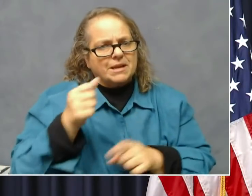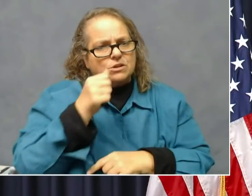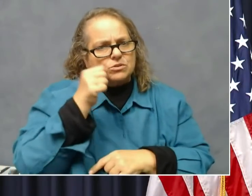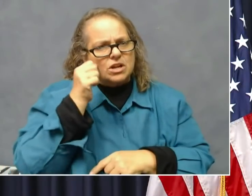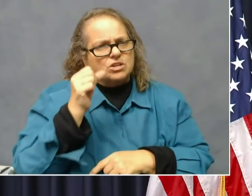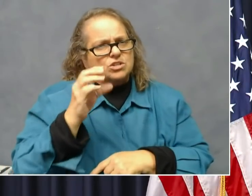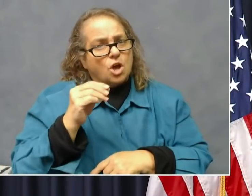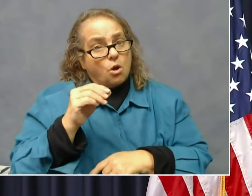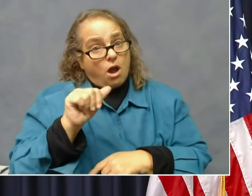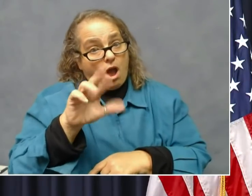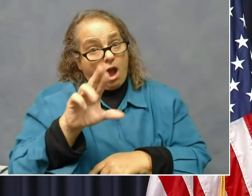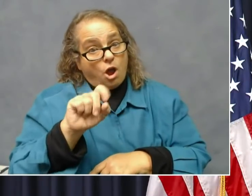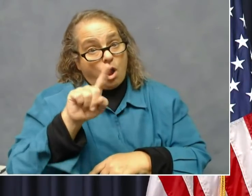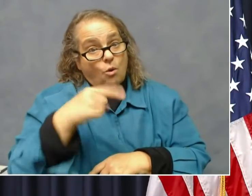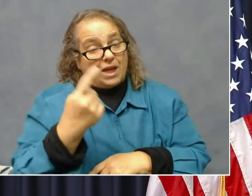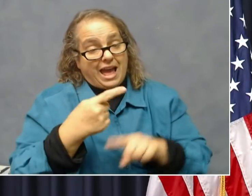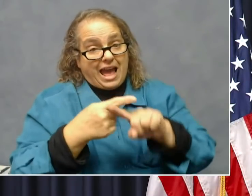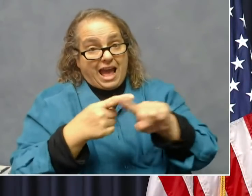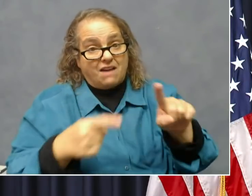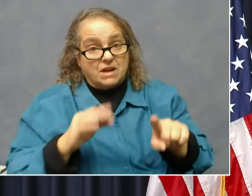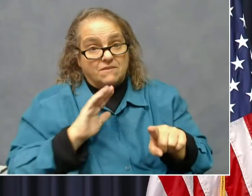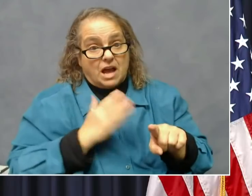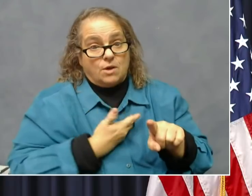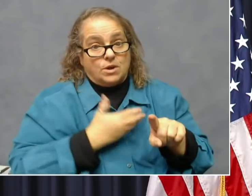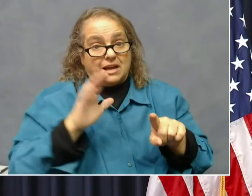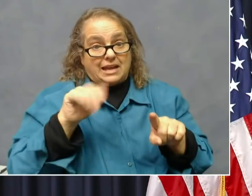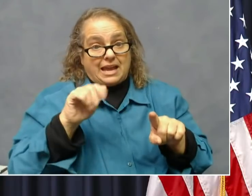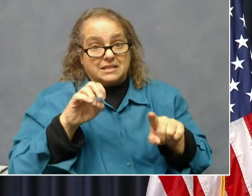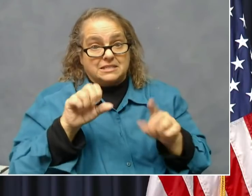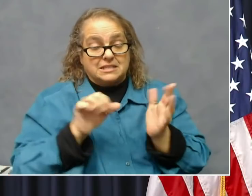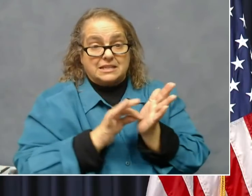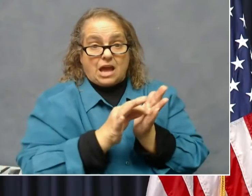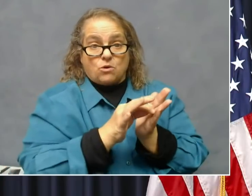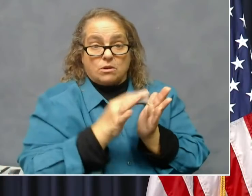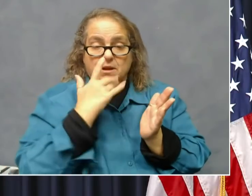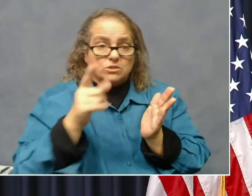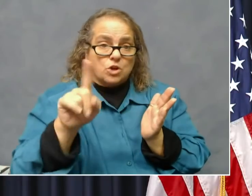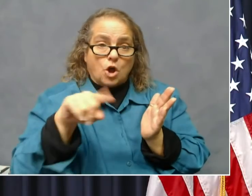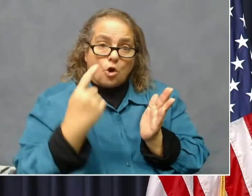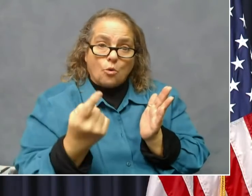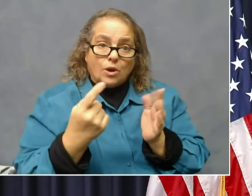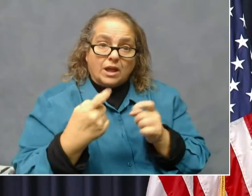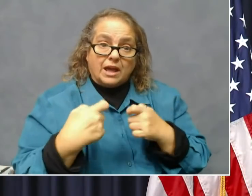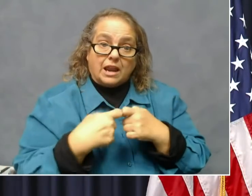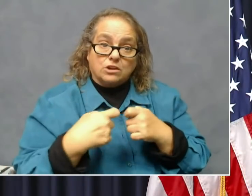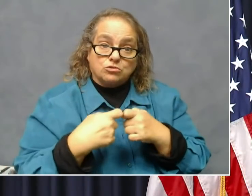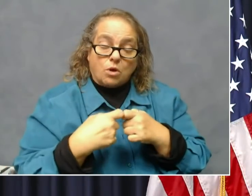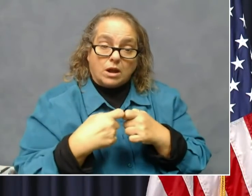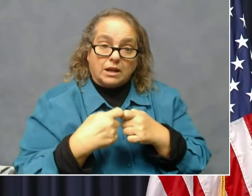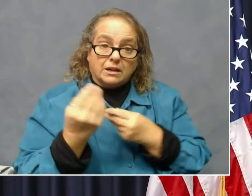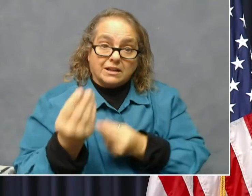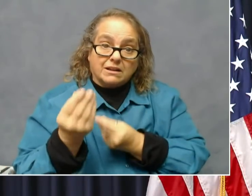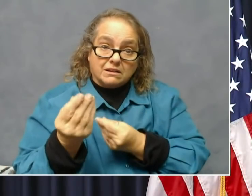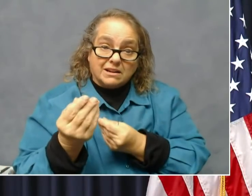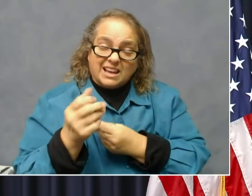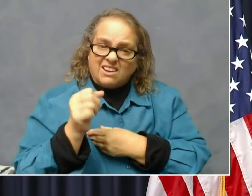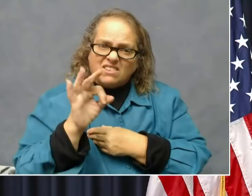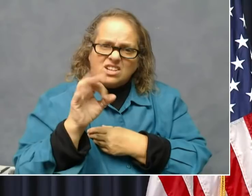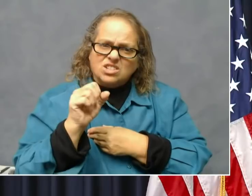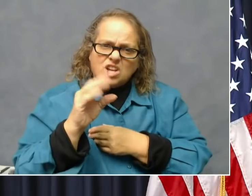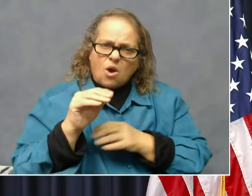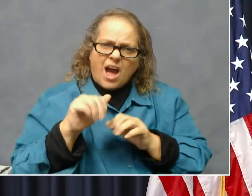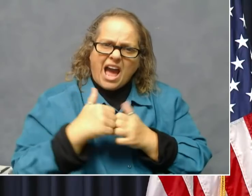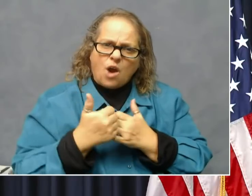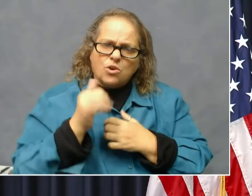cases accounted for in this because they're the only electronically submitted PCR results. And if so, how's that positivity rate